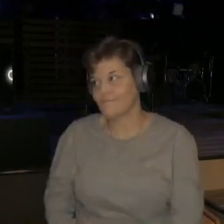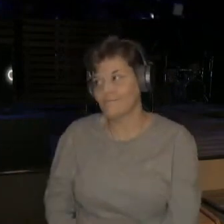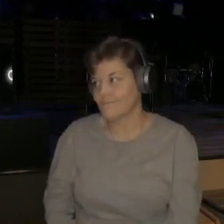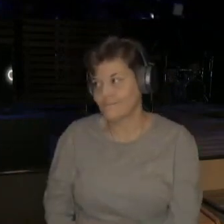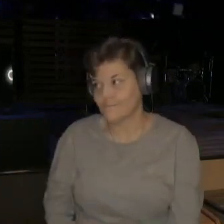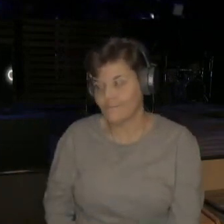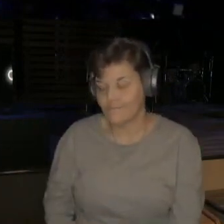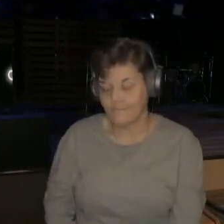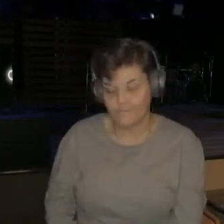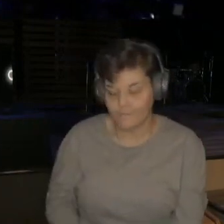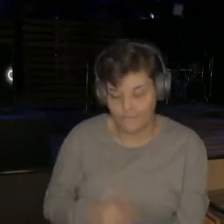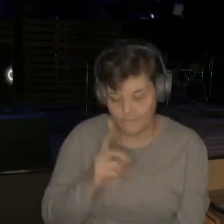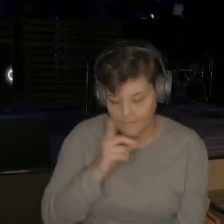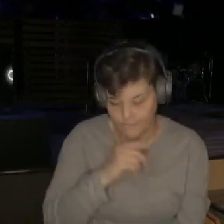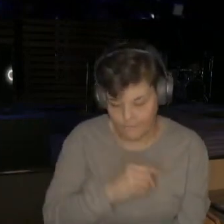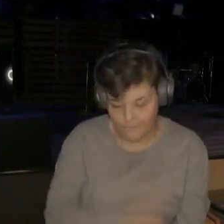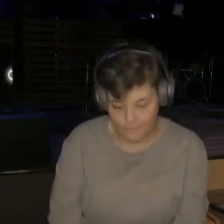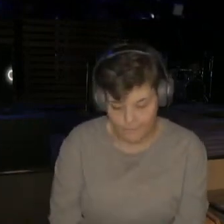But we don't see this